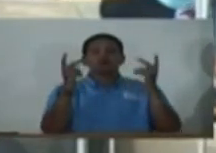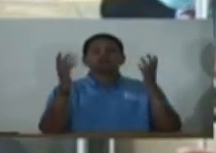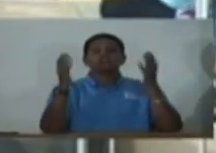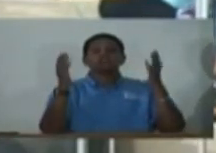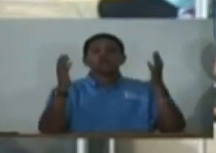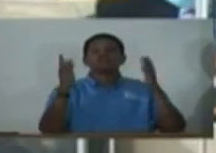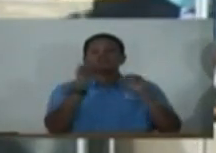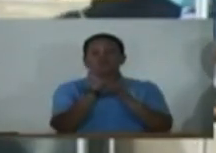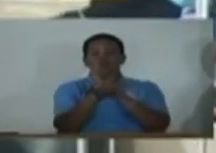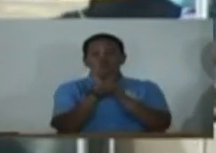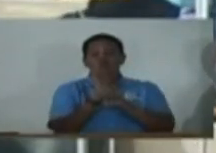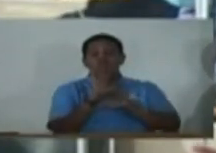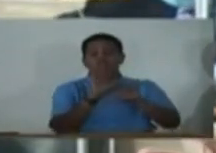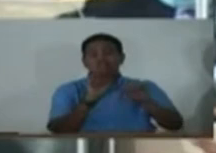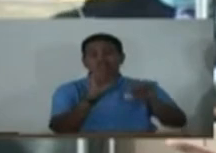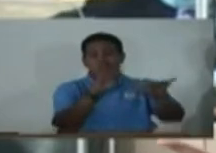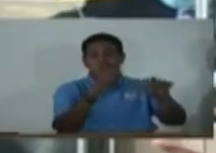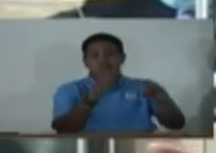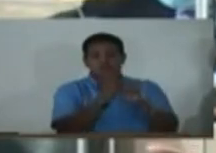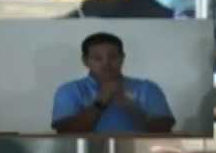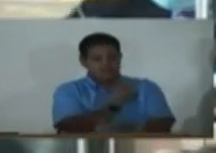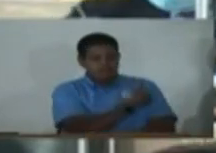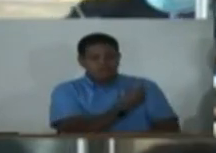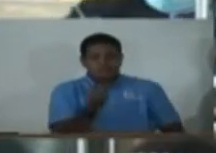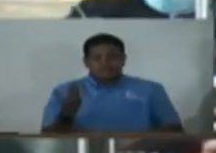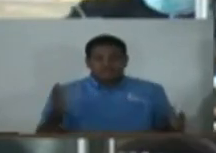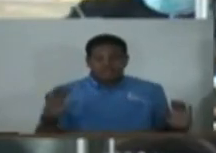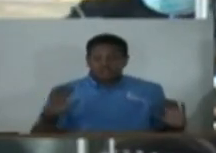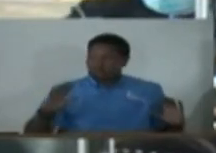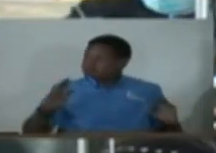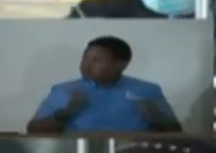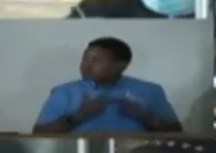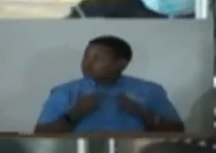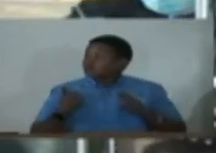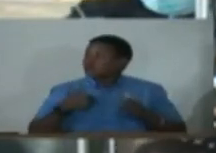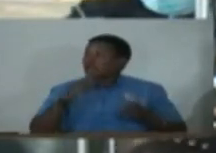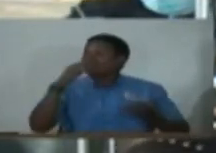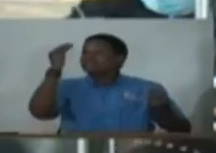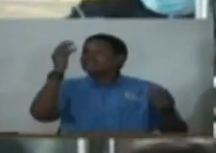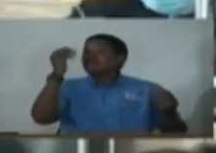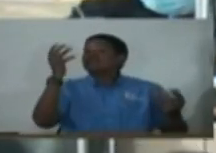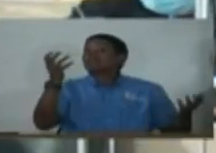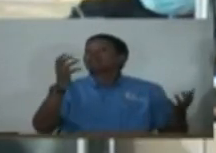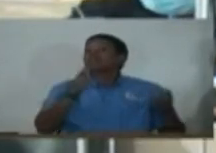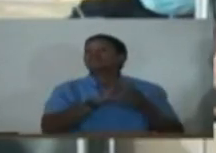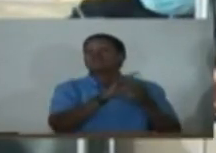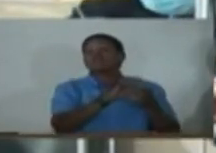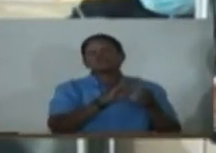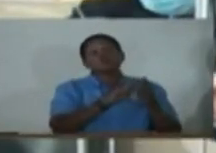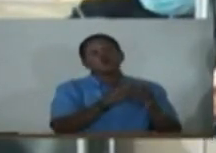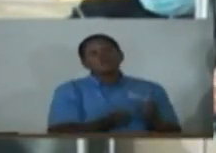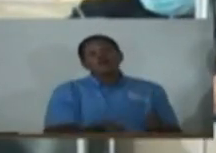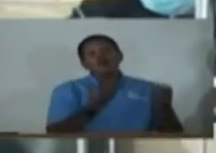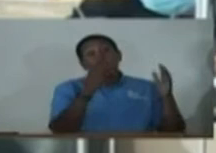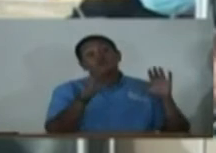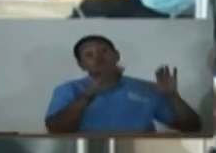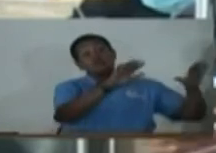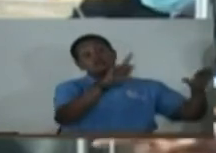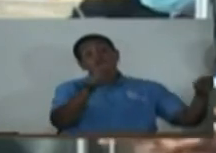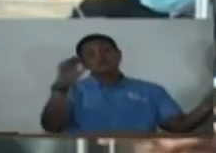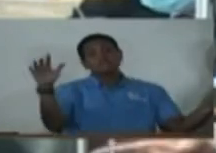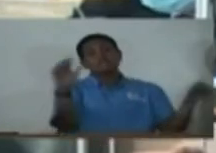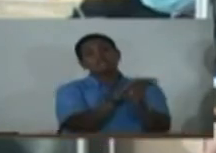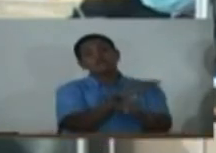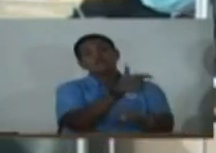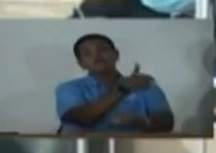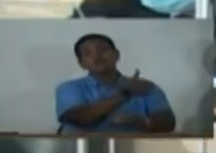public service workers to get vaccinated. As soon as we have data regarding the number of them that are fully